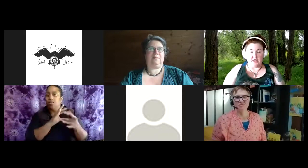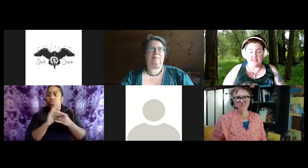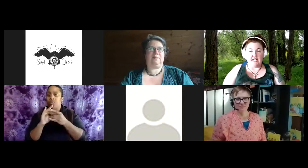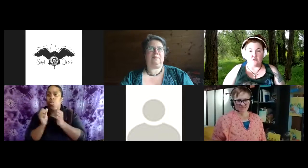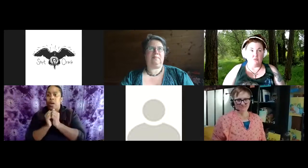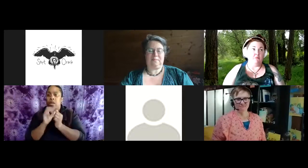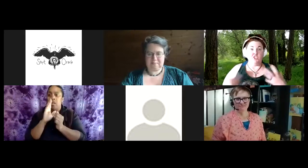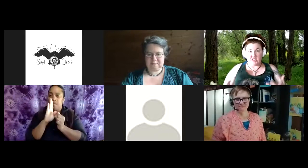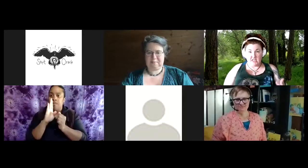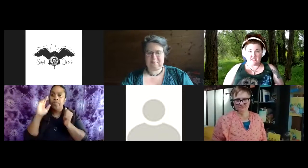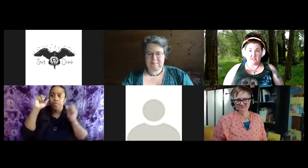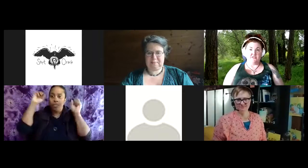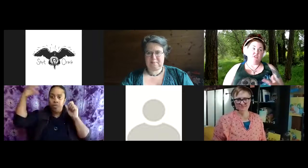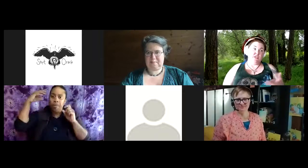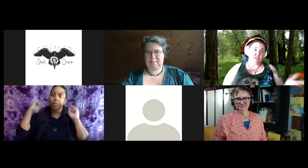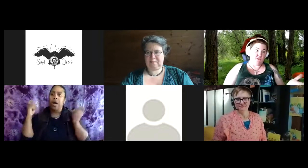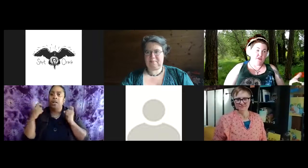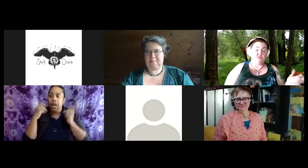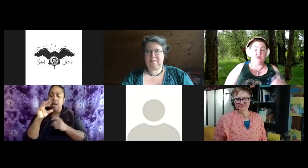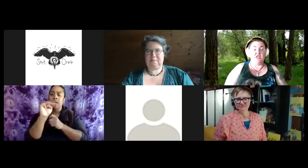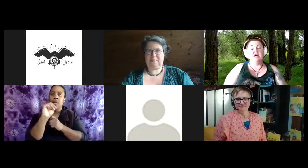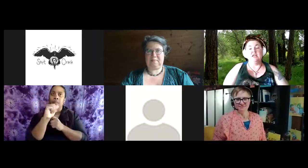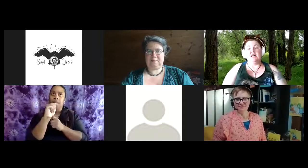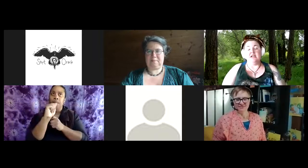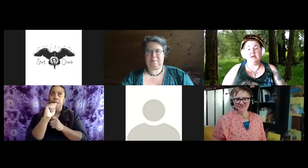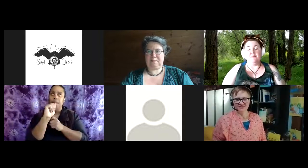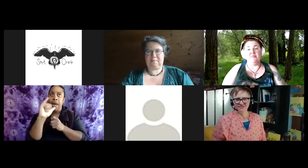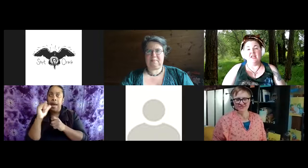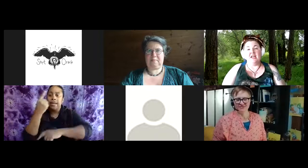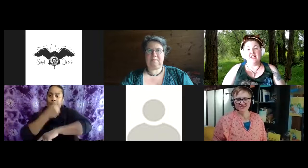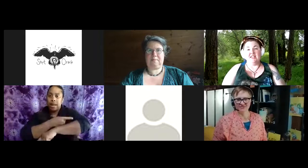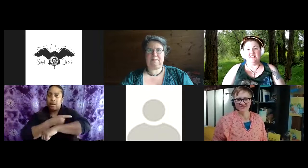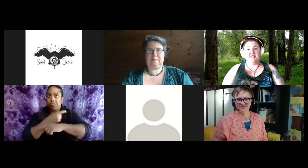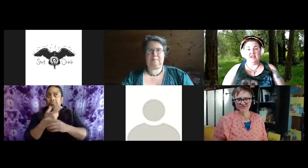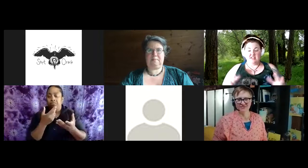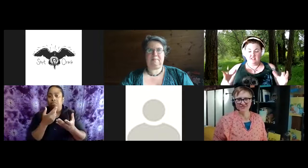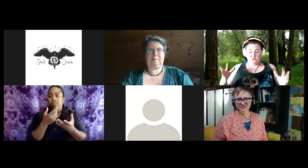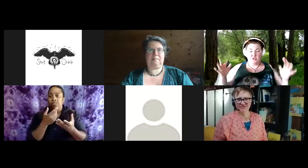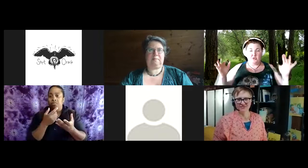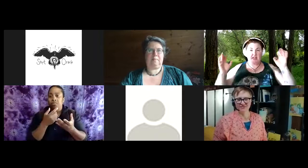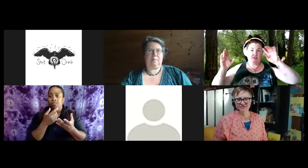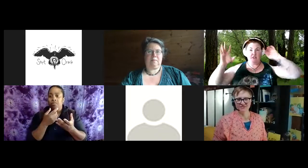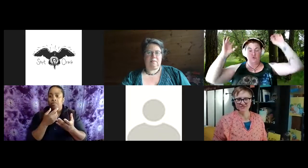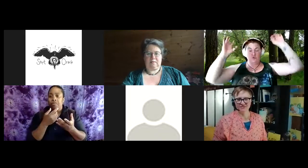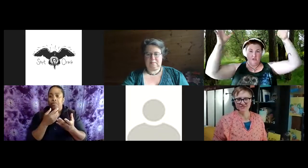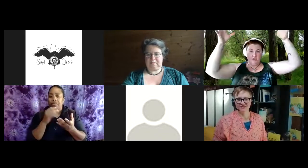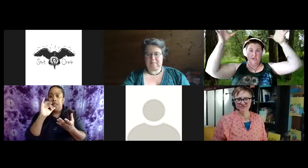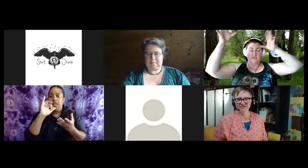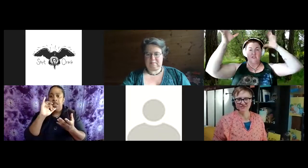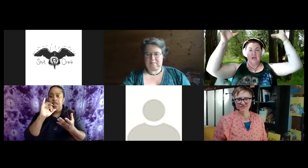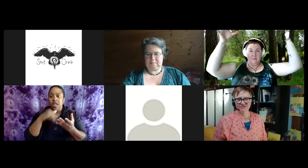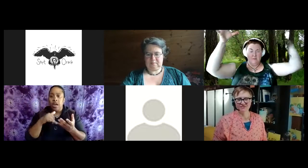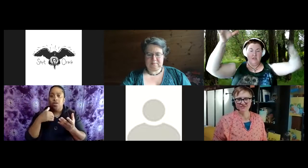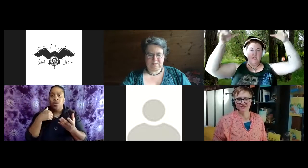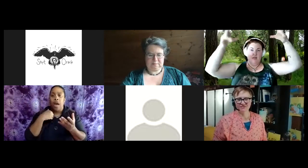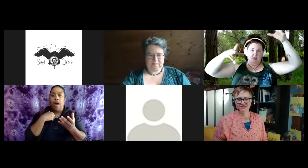They also call it that, or Walpurgisnacht if you're in the Southern Hemisphere. And that is where you have the crown